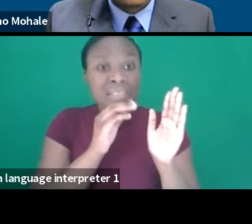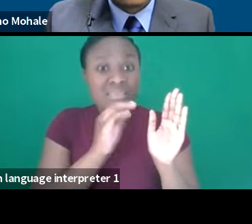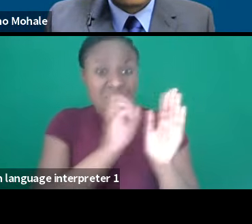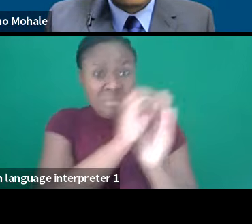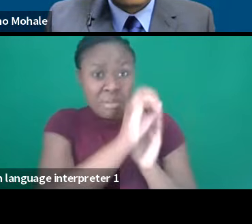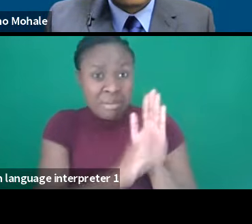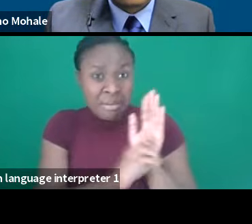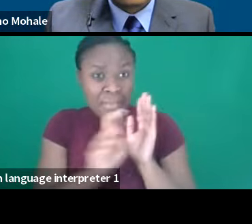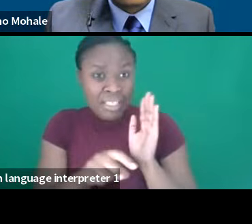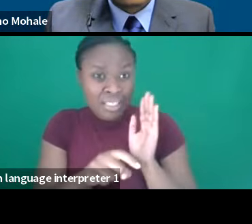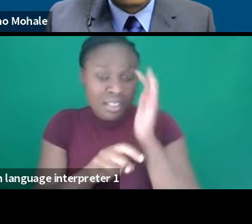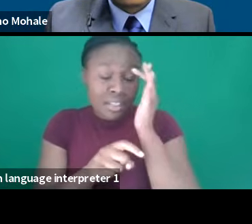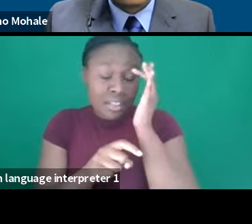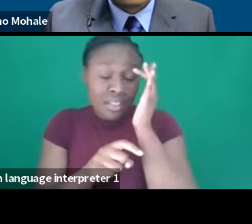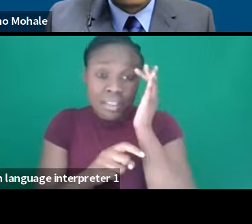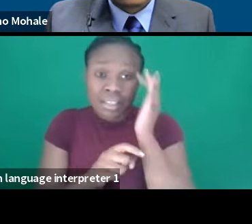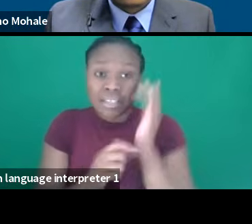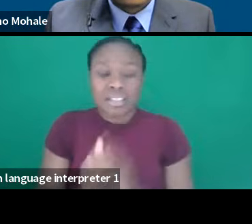return?